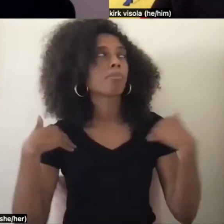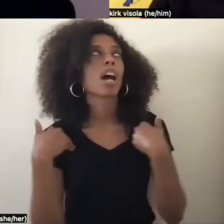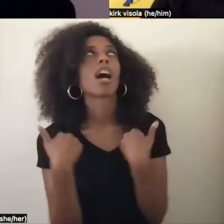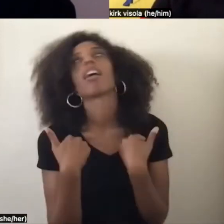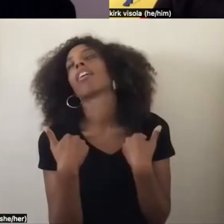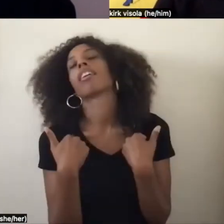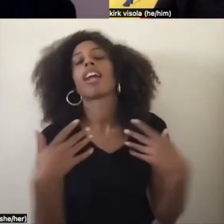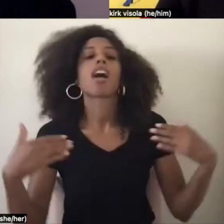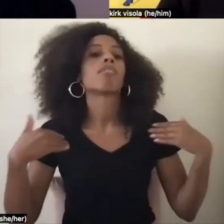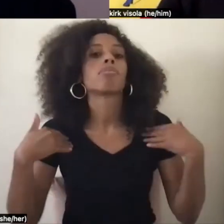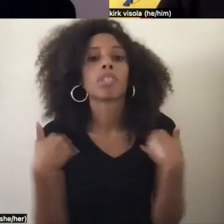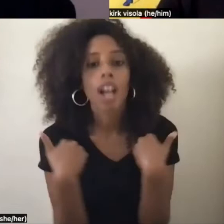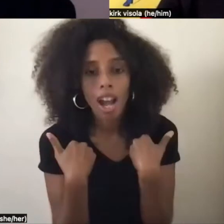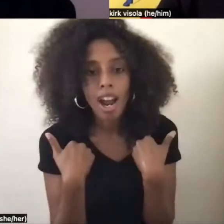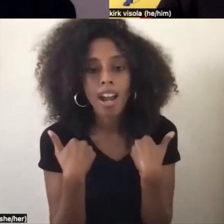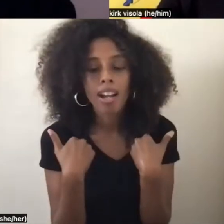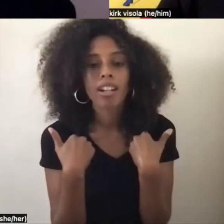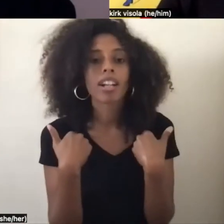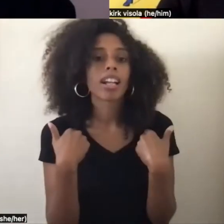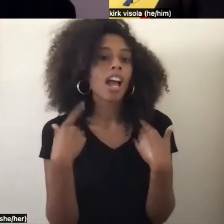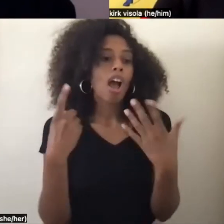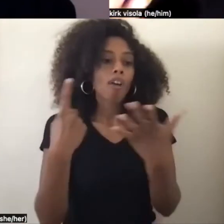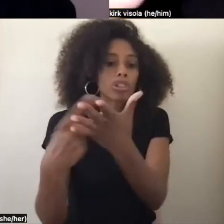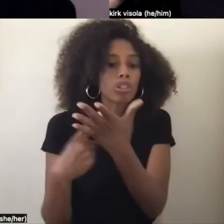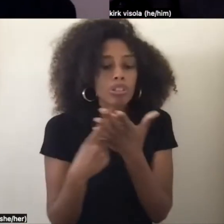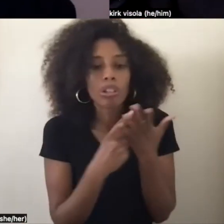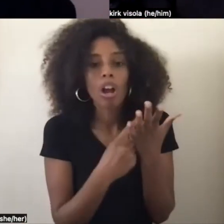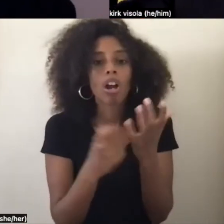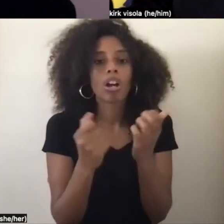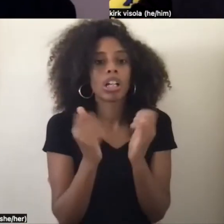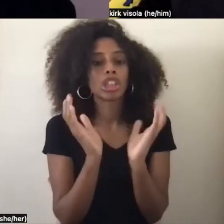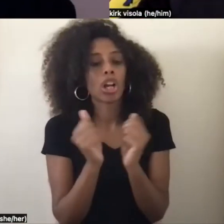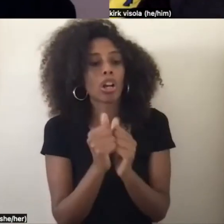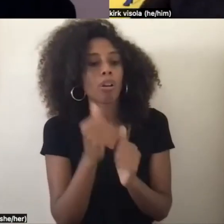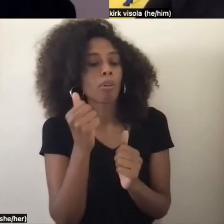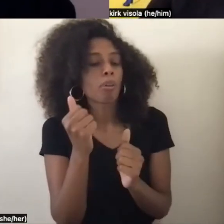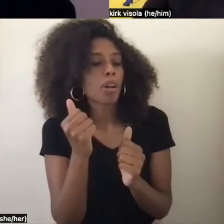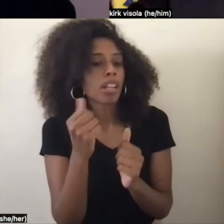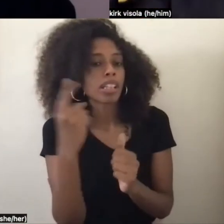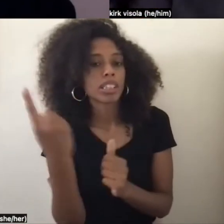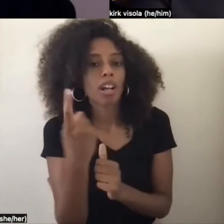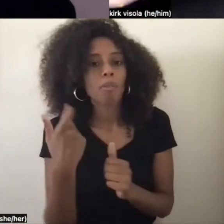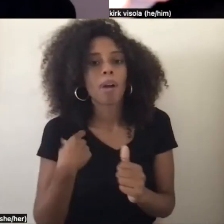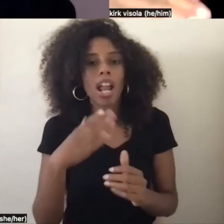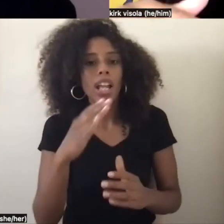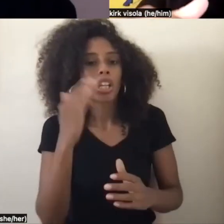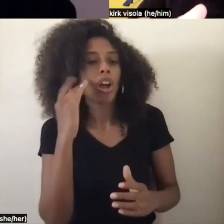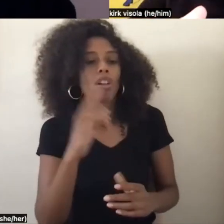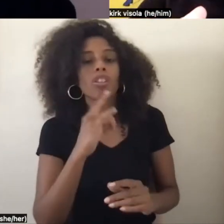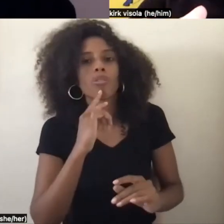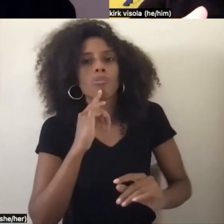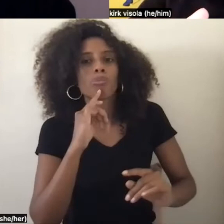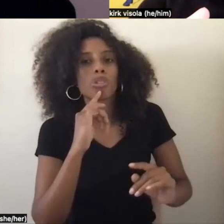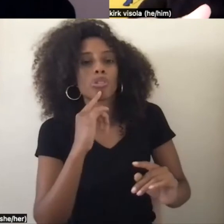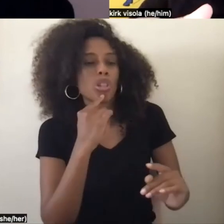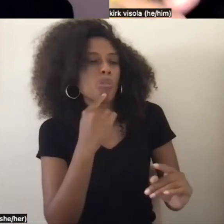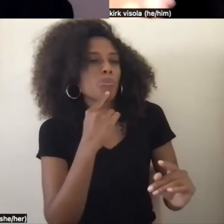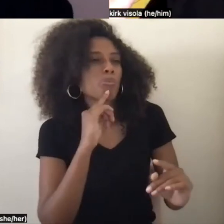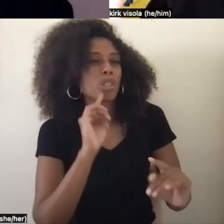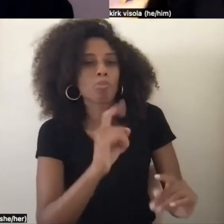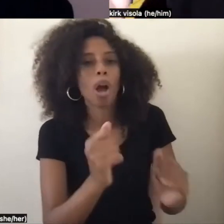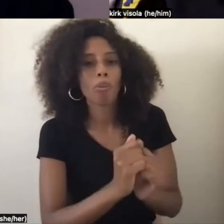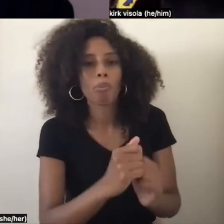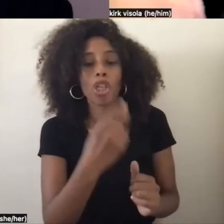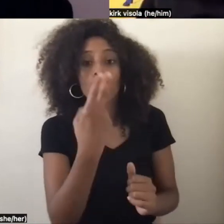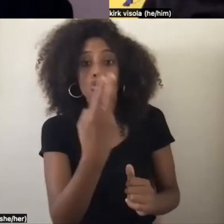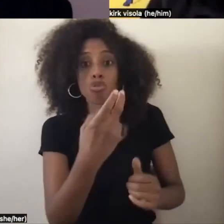I'm tired of having to talk to someone to hear them say, and then you notice they always respond with like two paragraphs. You were like, waiting.